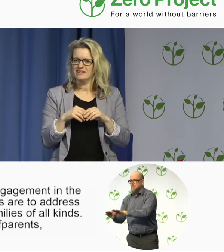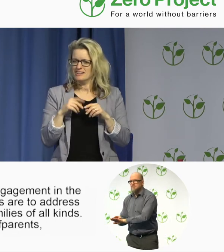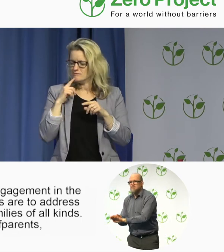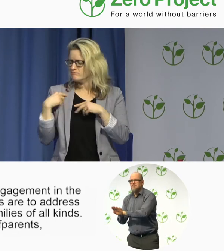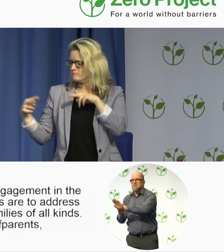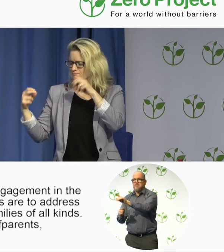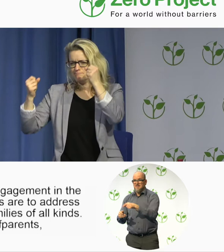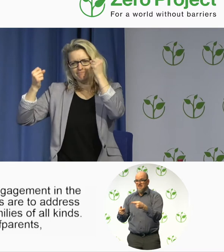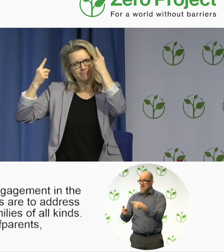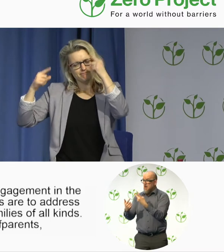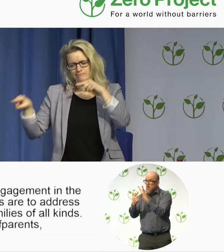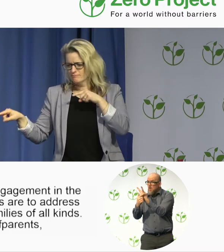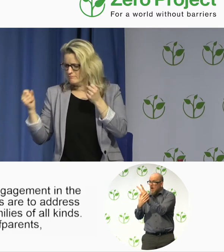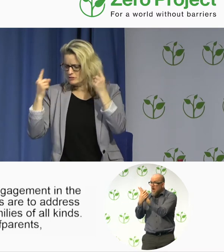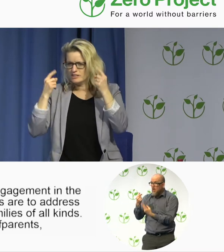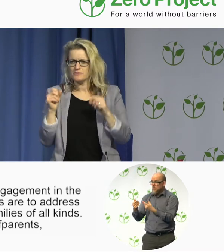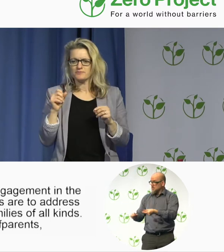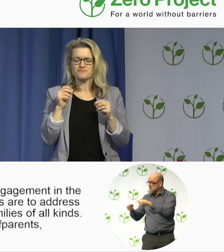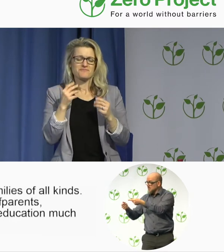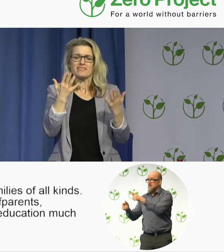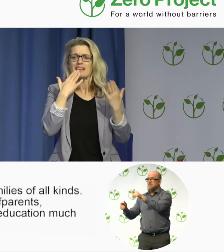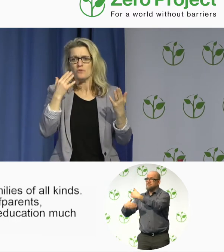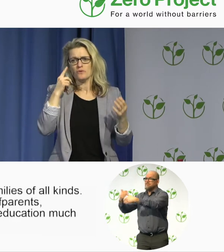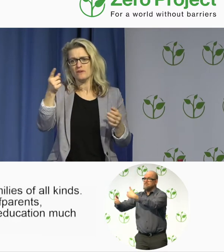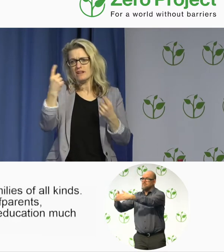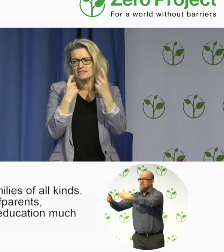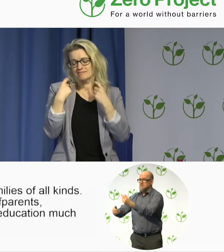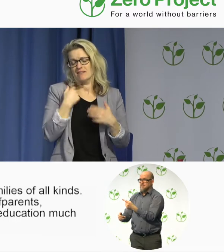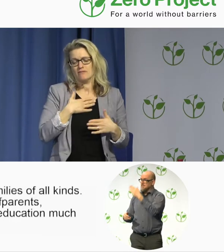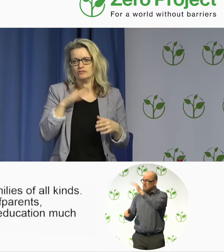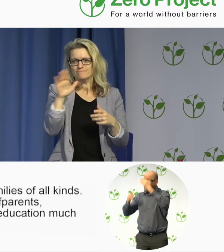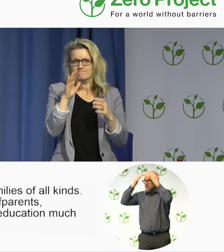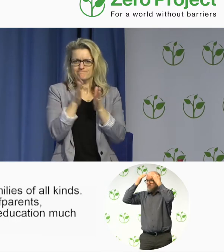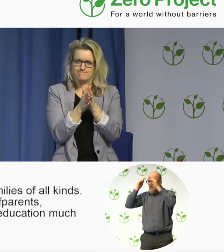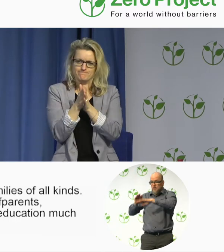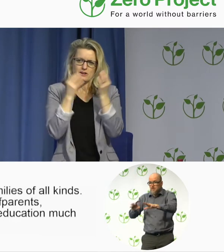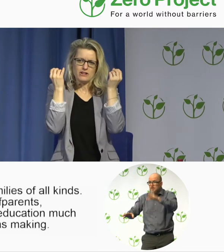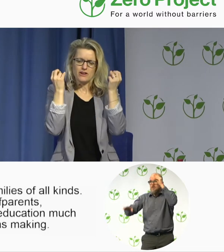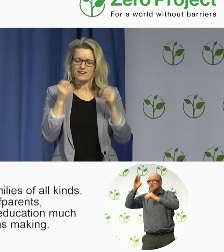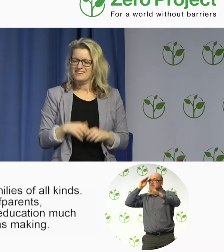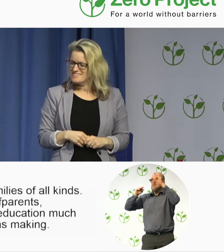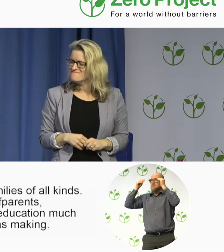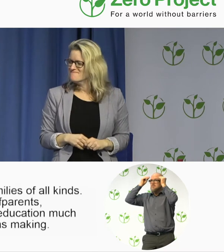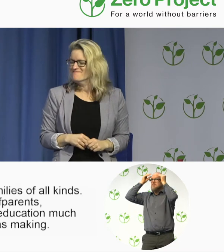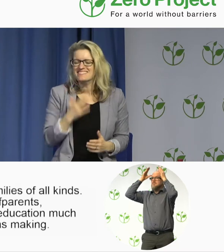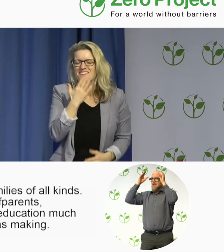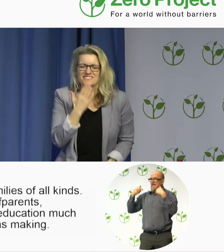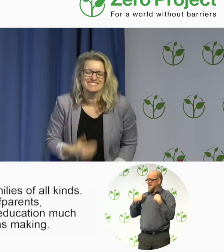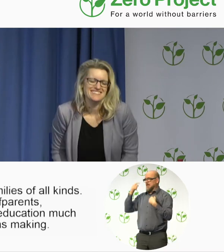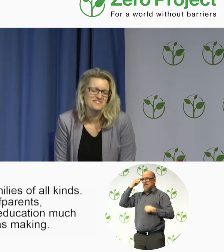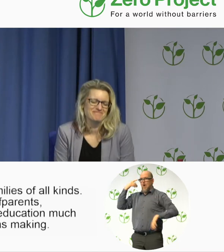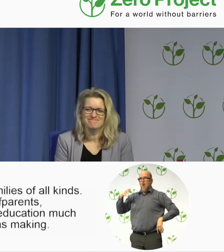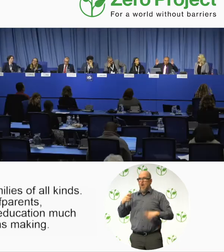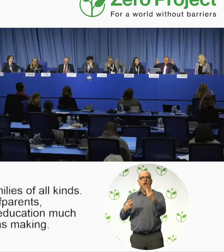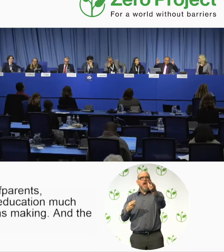the value of sign language, then it will make education much more accessible. And this really drives home the point that Henry was just making. So thank you for